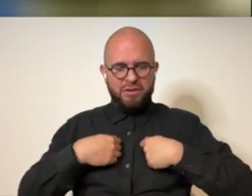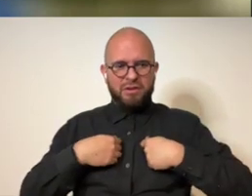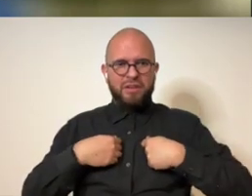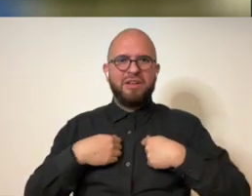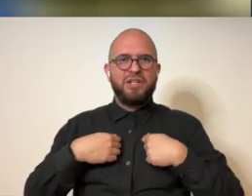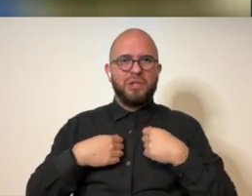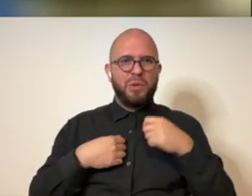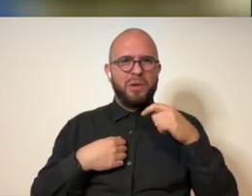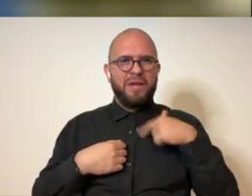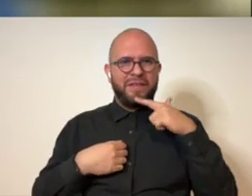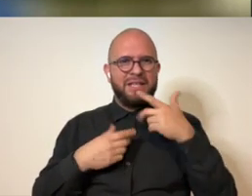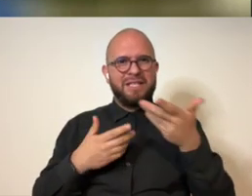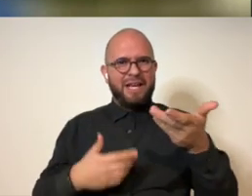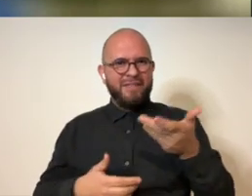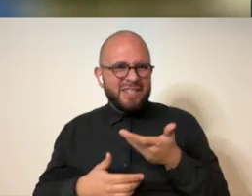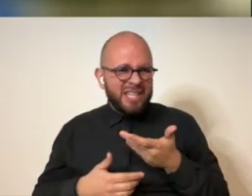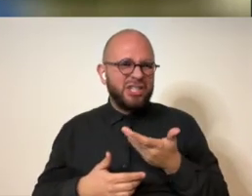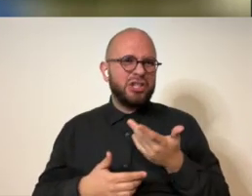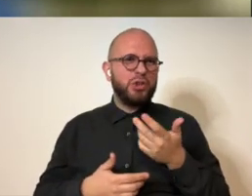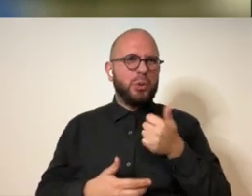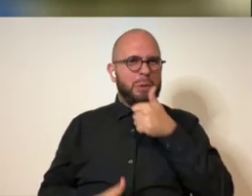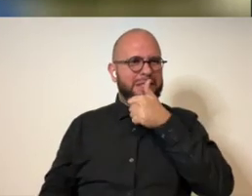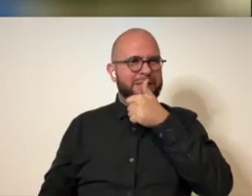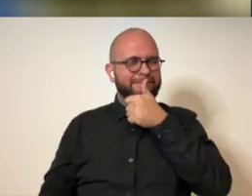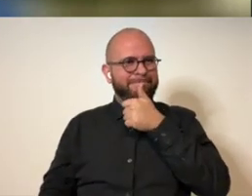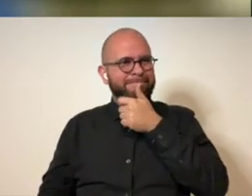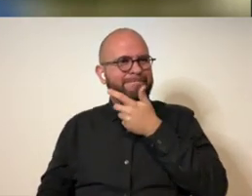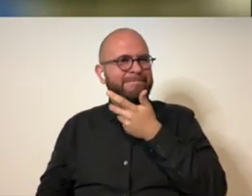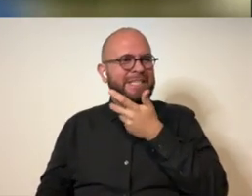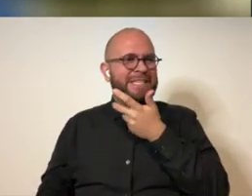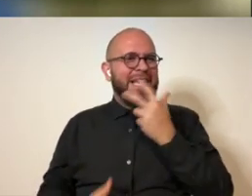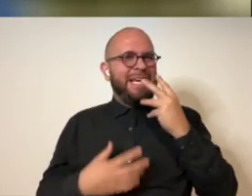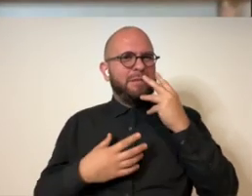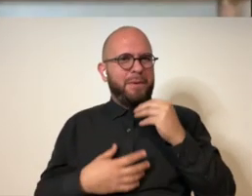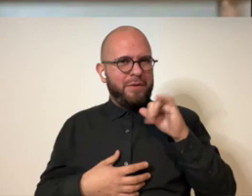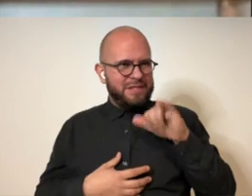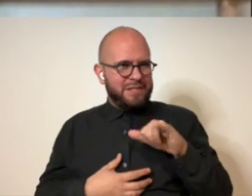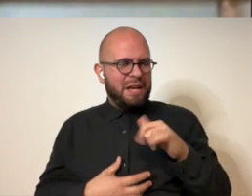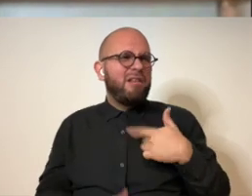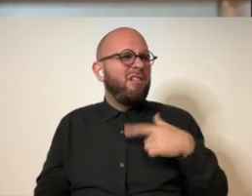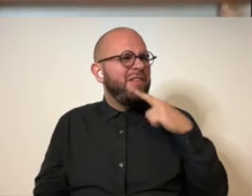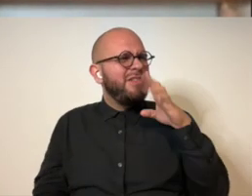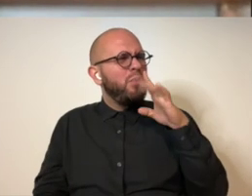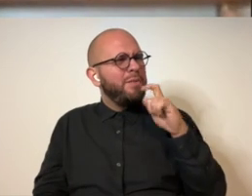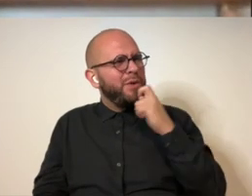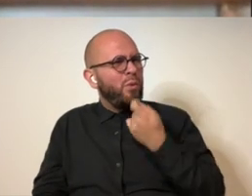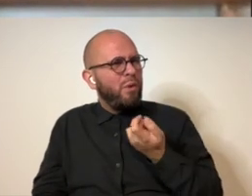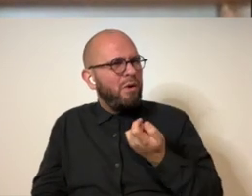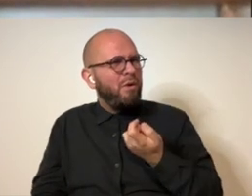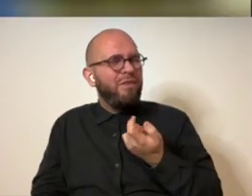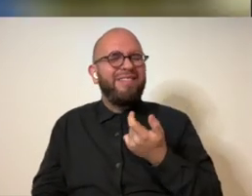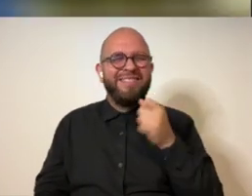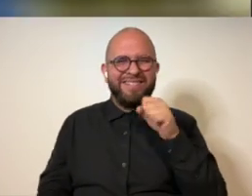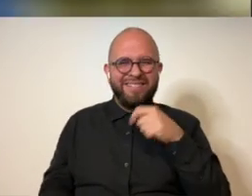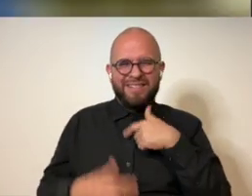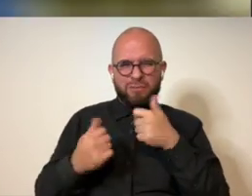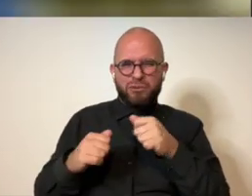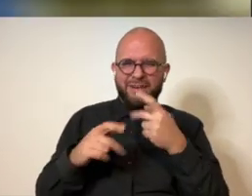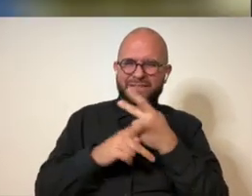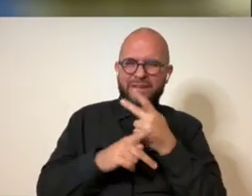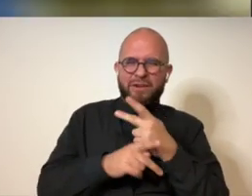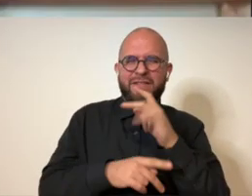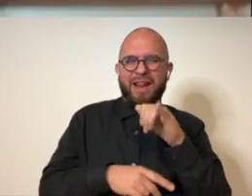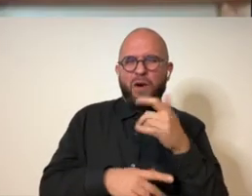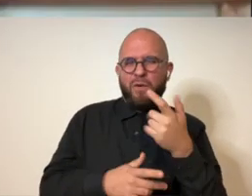like the coat hanging off of an empty chair, almost as an invitation to wear or experience this state of